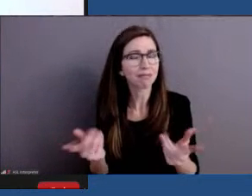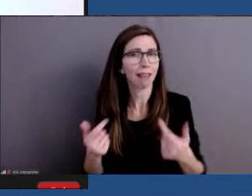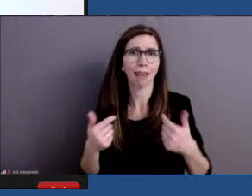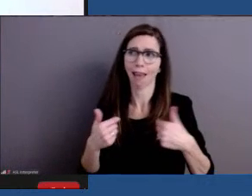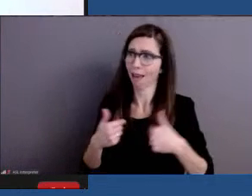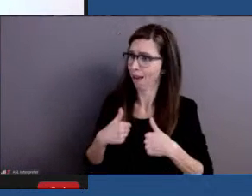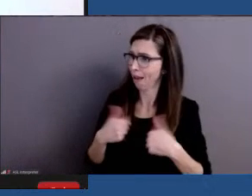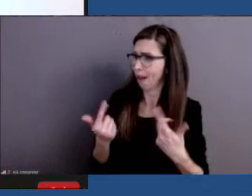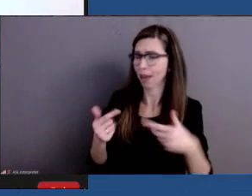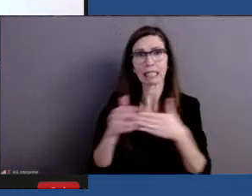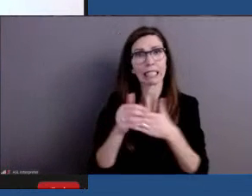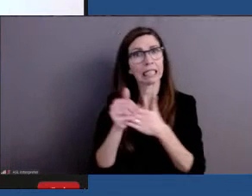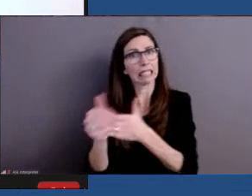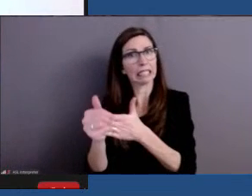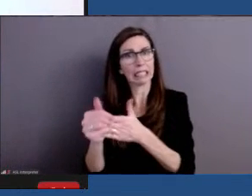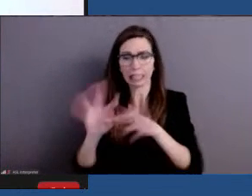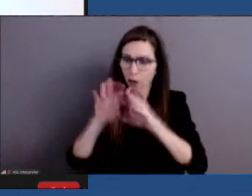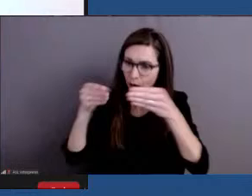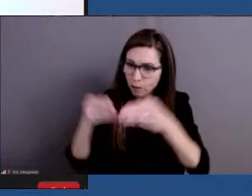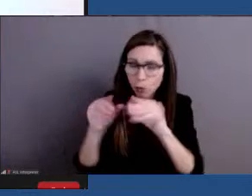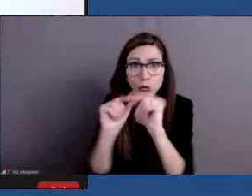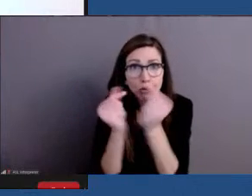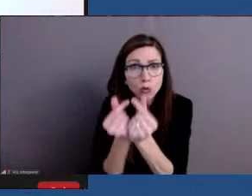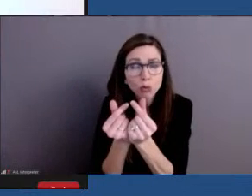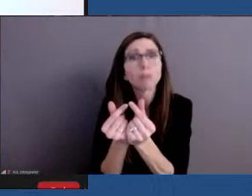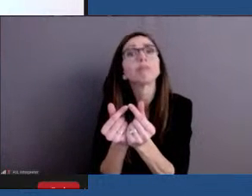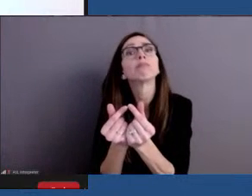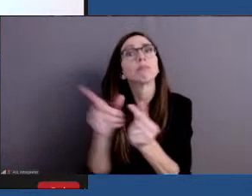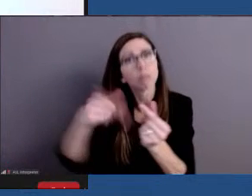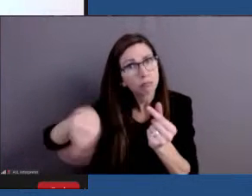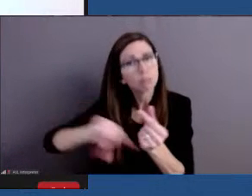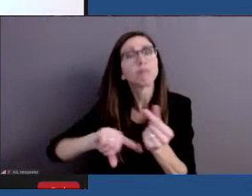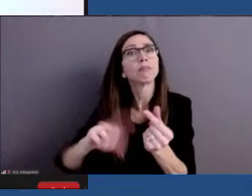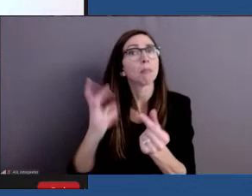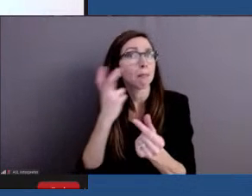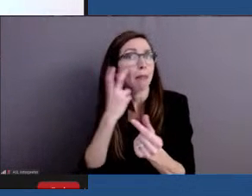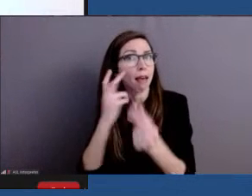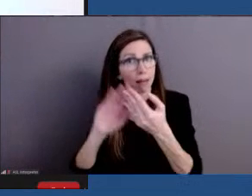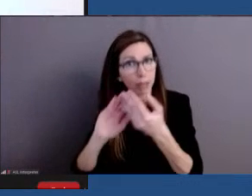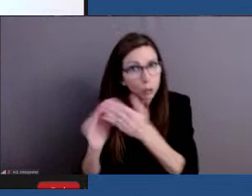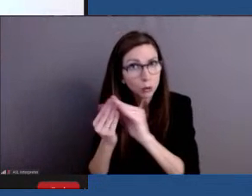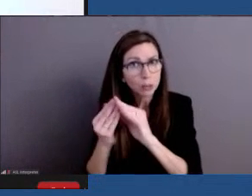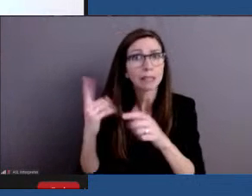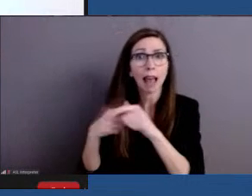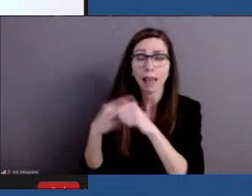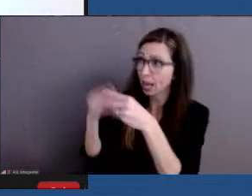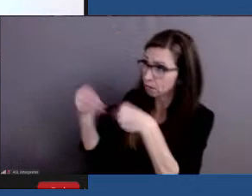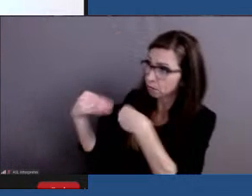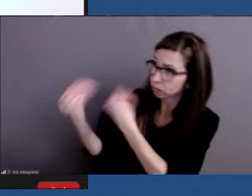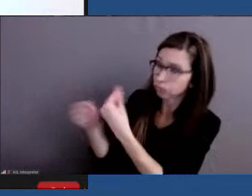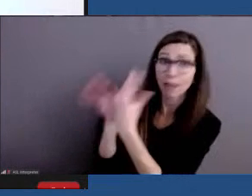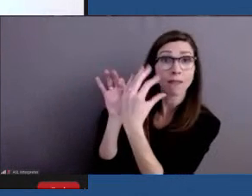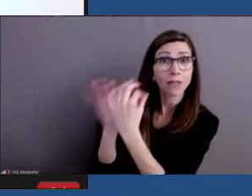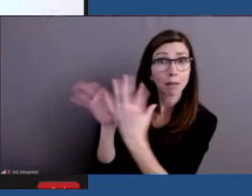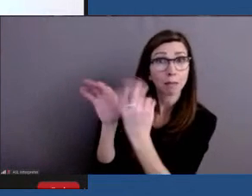residents who are blind or partially sighted to provide the city with feedback about the e-scooter pilot